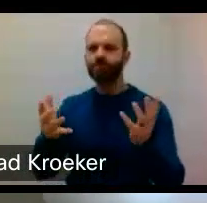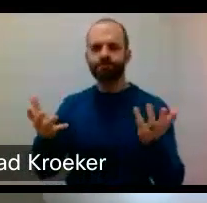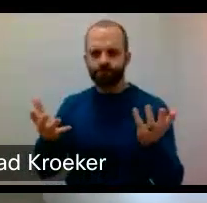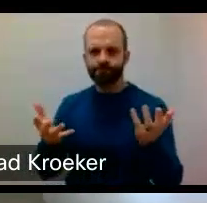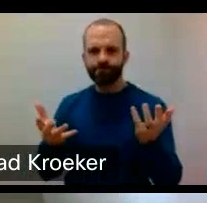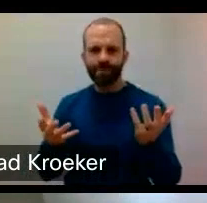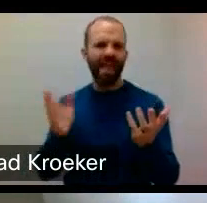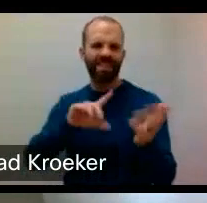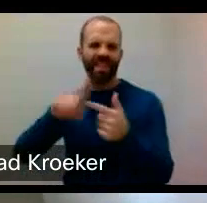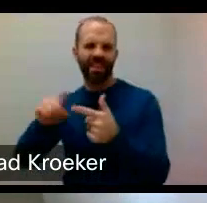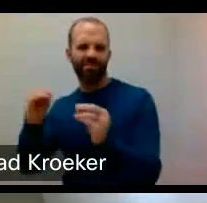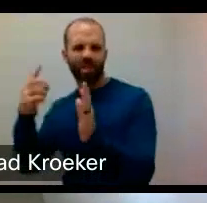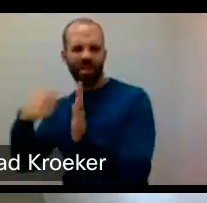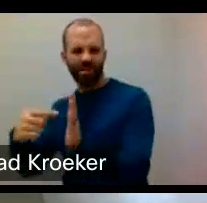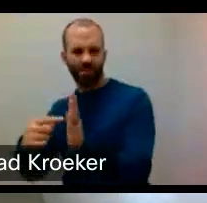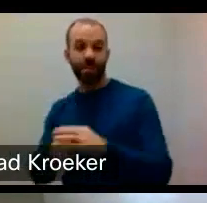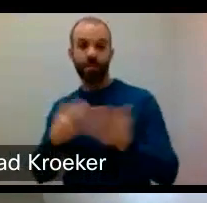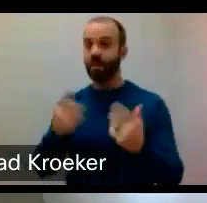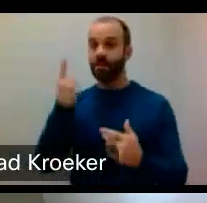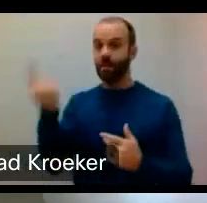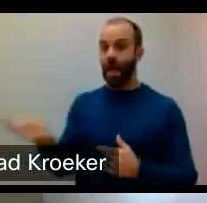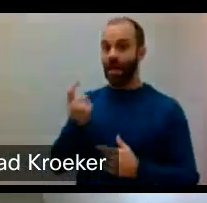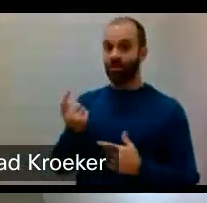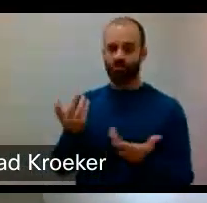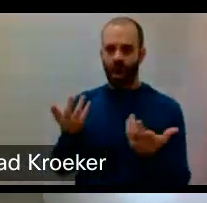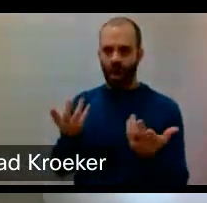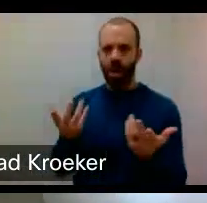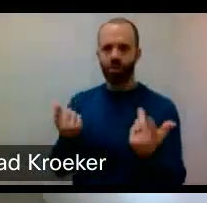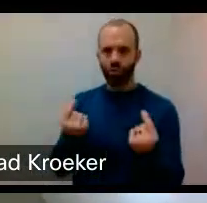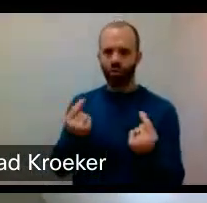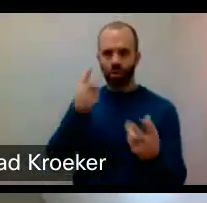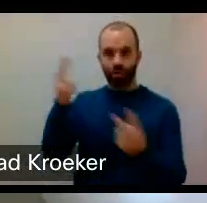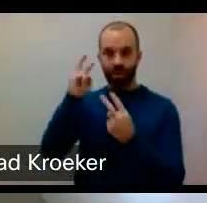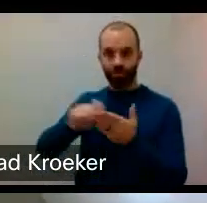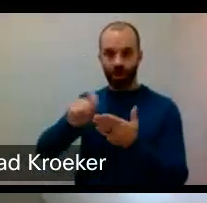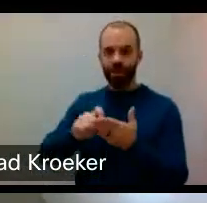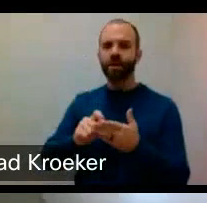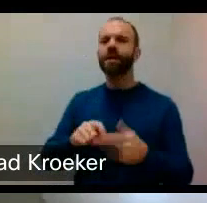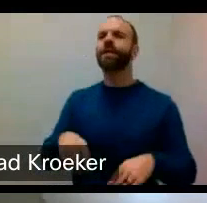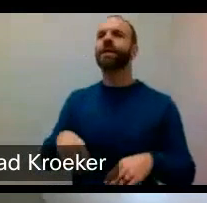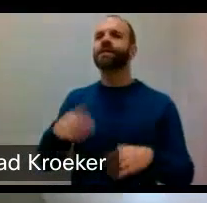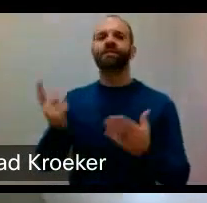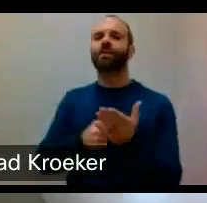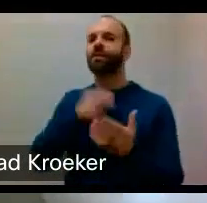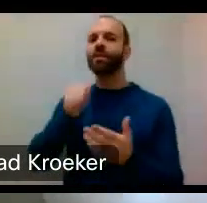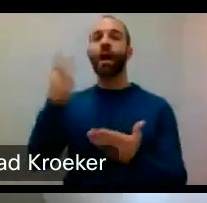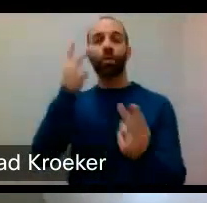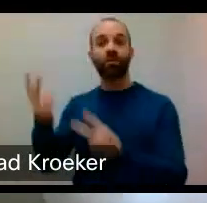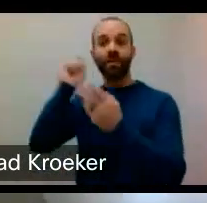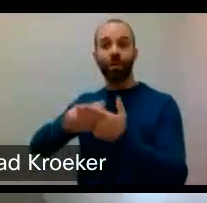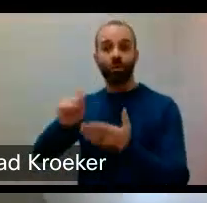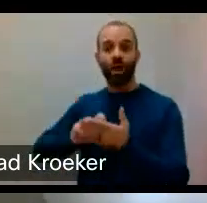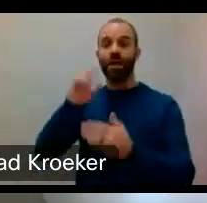have reflective writing assignments and not realize it. Your instructors aren't necessarily going to say, reflective writing assignment on